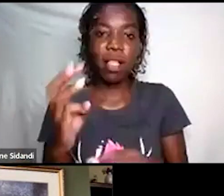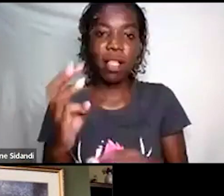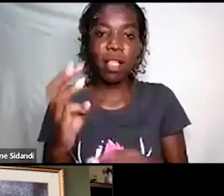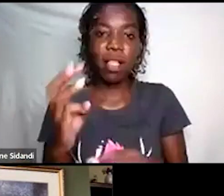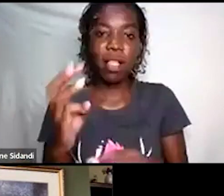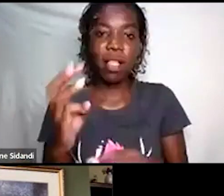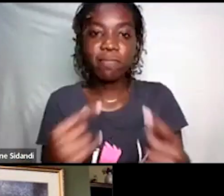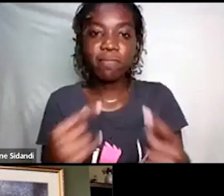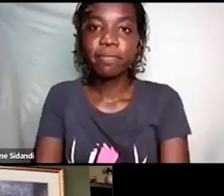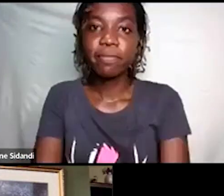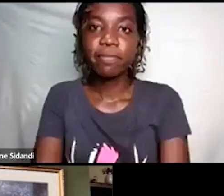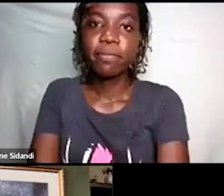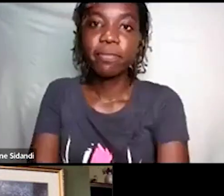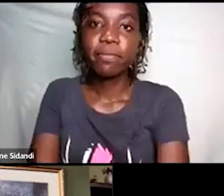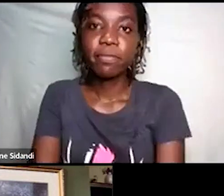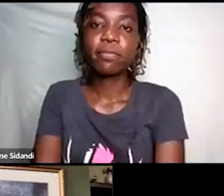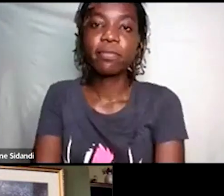Winfred?